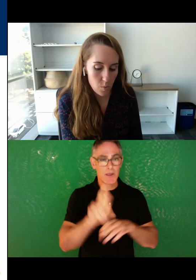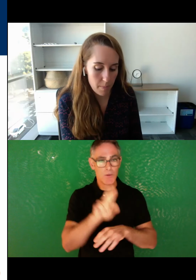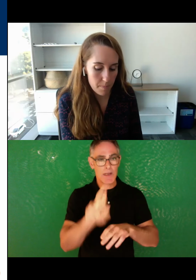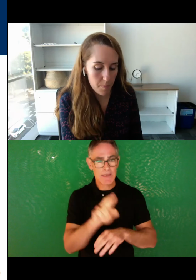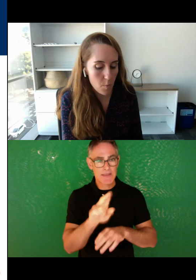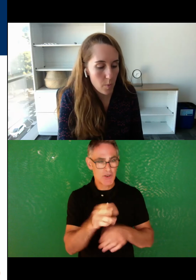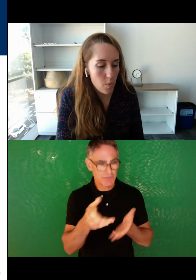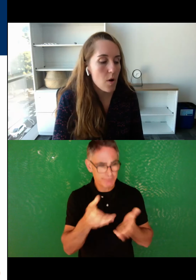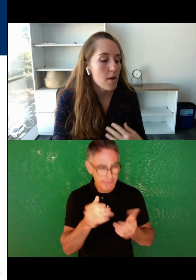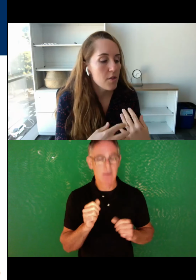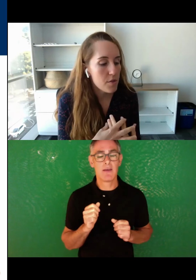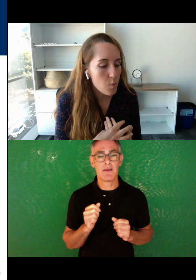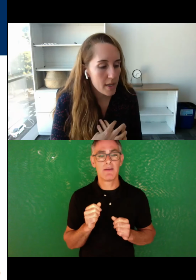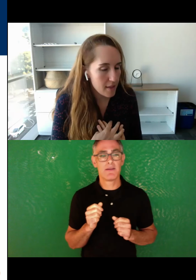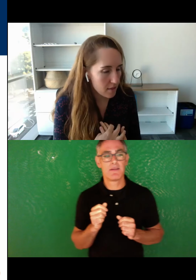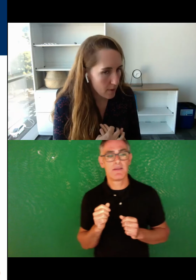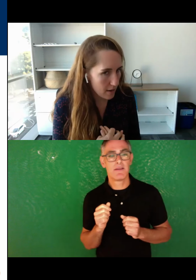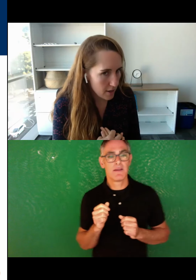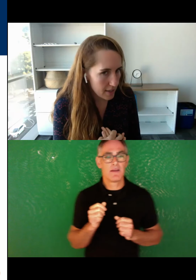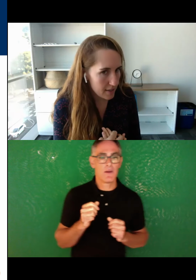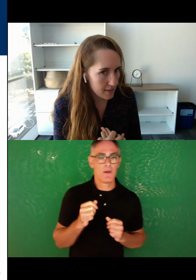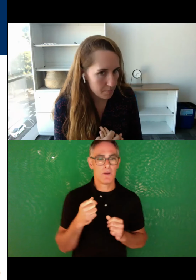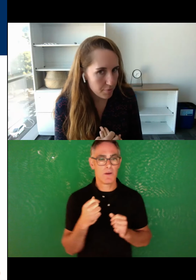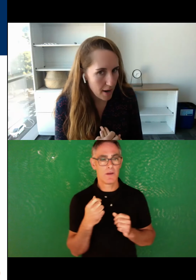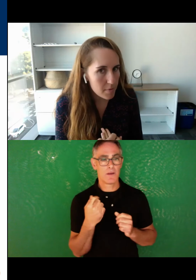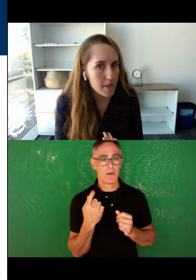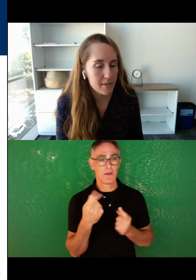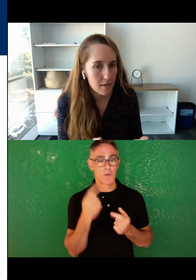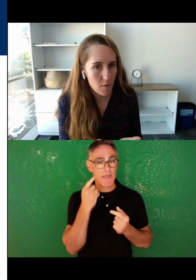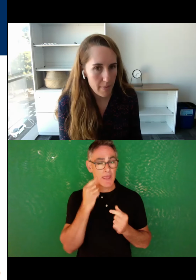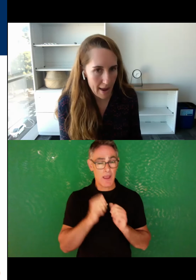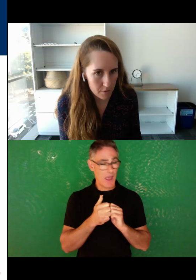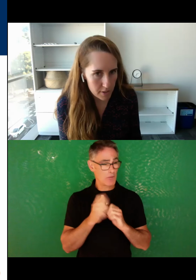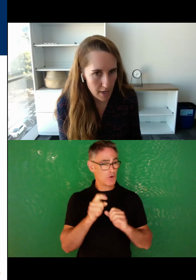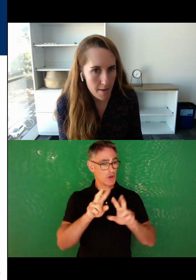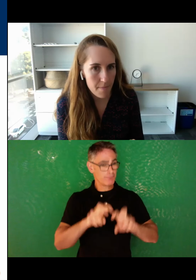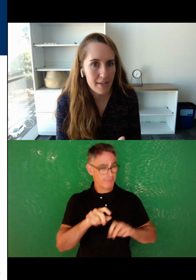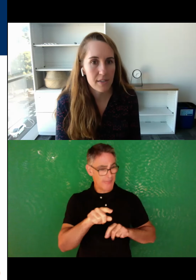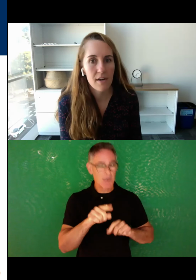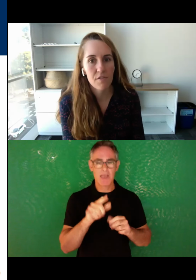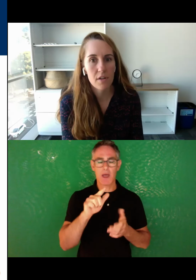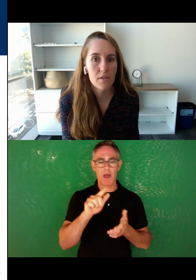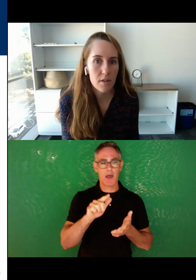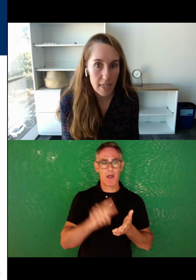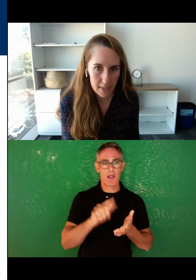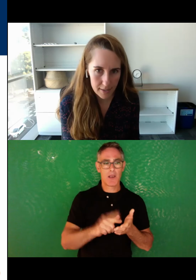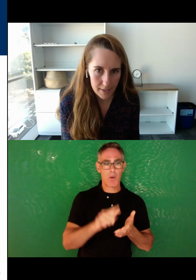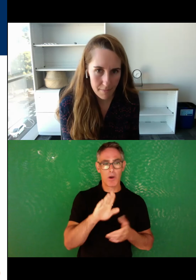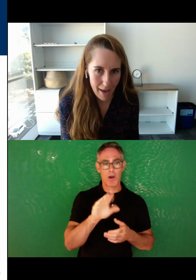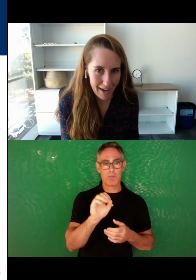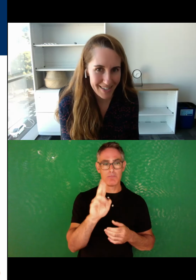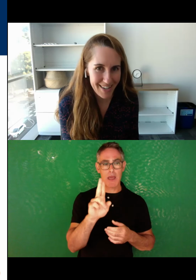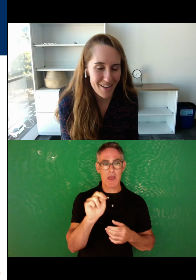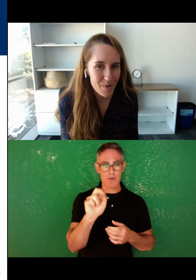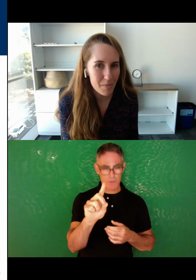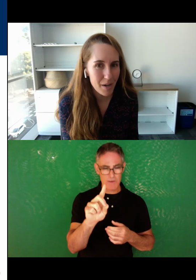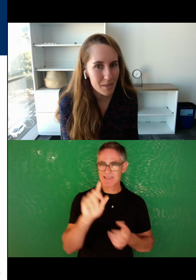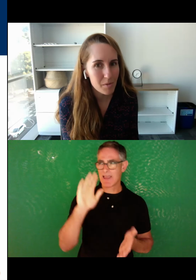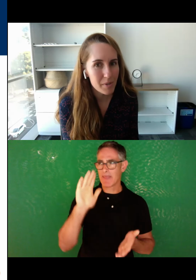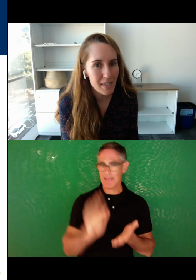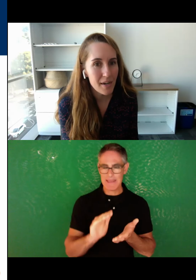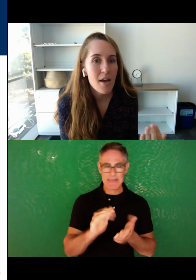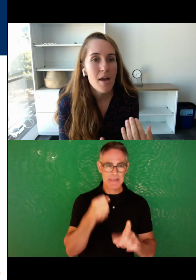so we think the way to look at this is probably as a lower bound, as kind of the least impact that